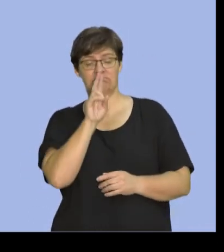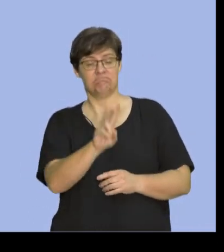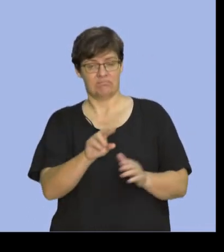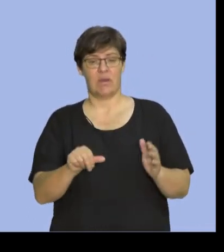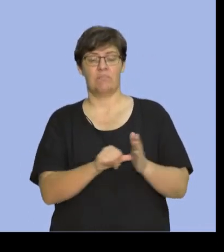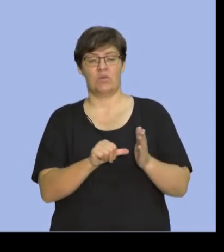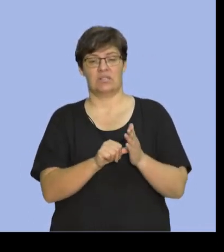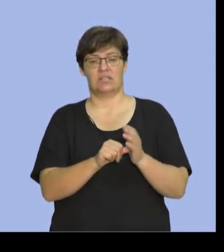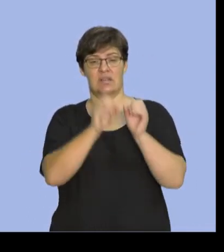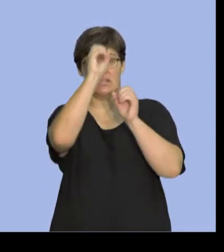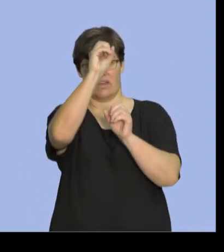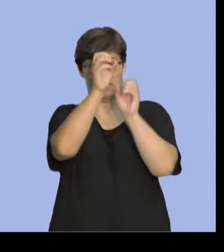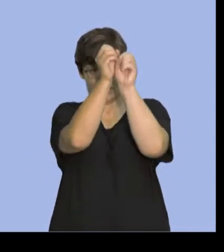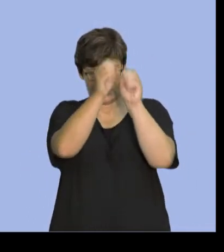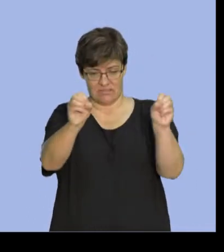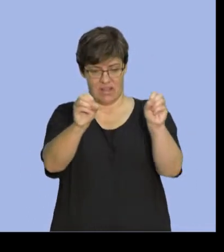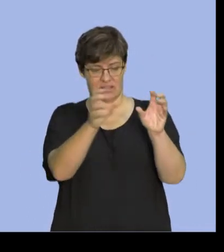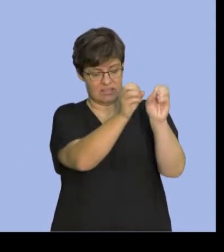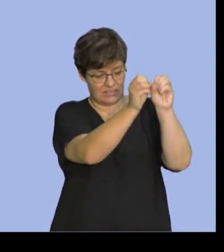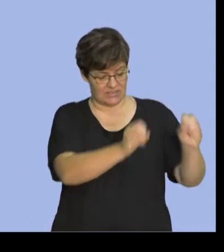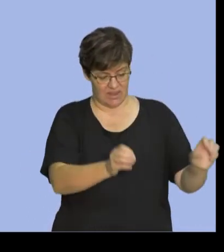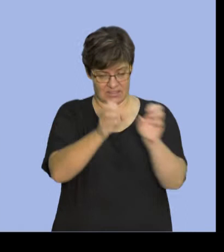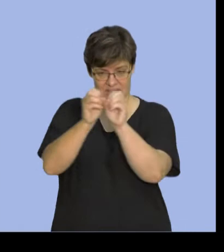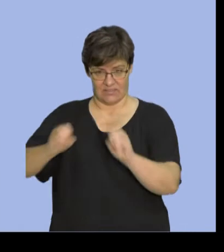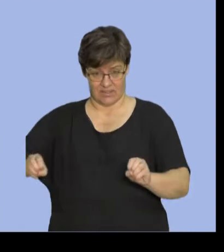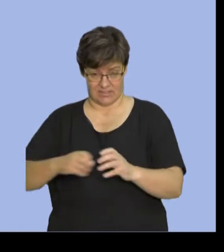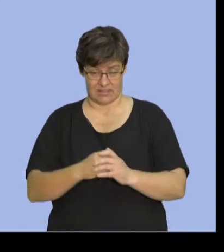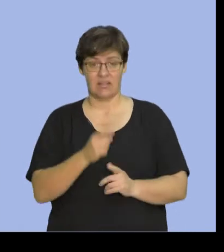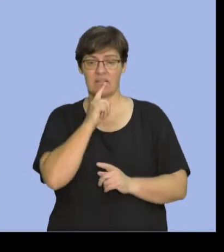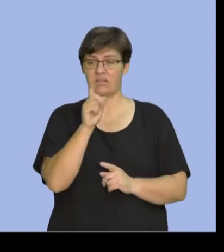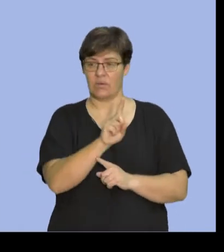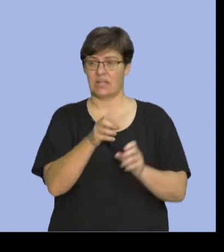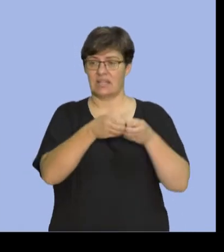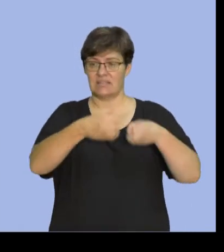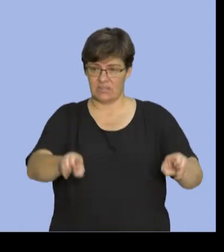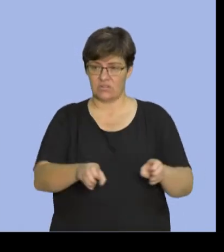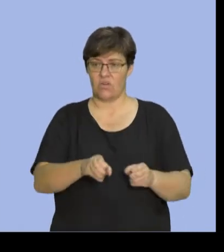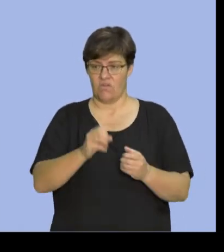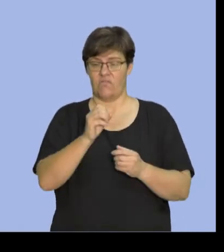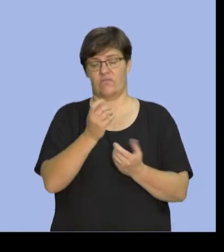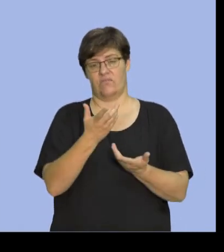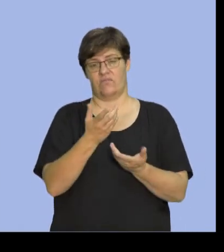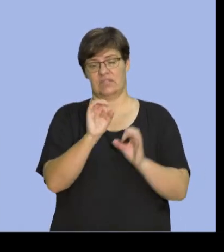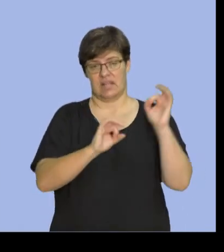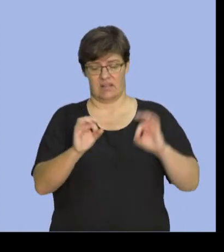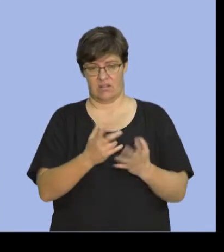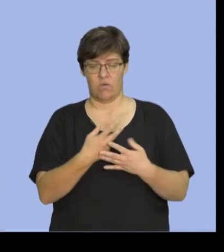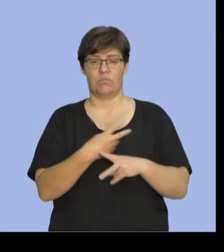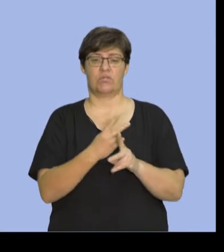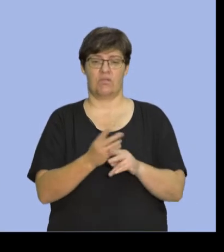and come from a pre-existing cell, and we refer to that as division of cells or in the production of